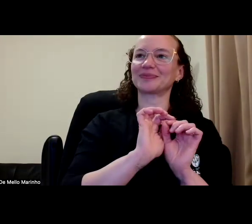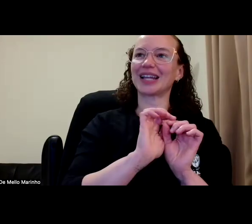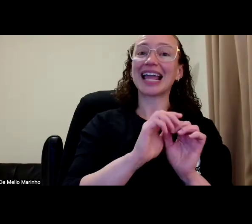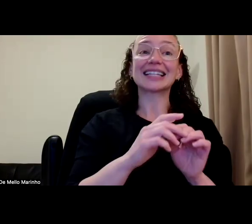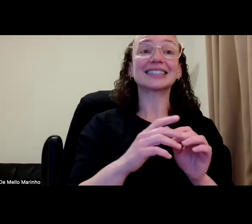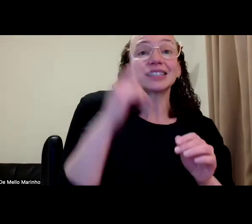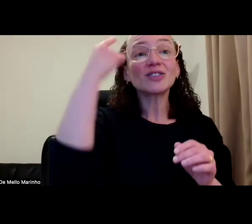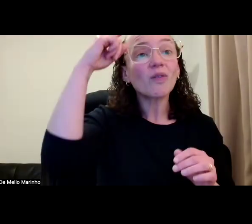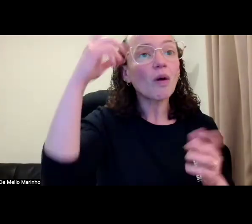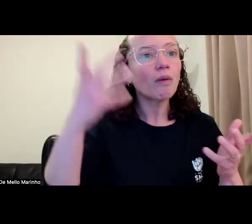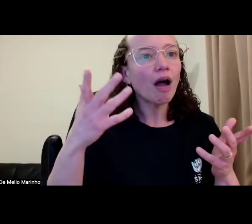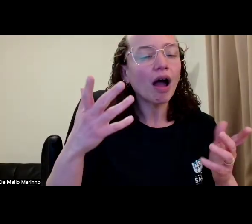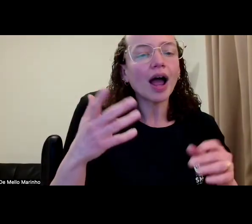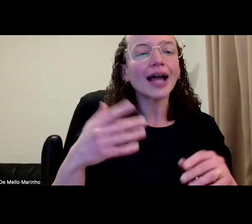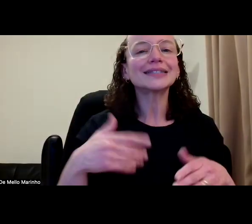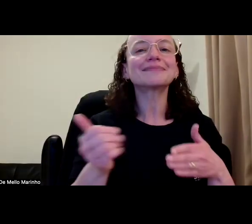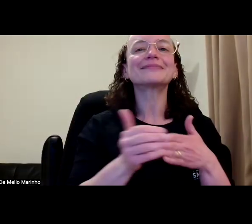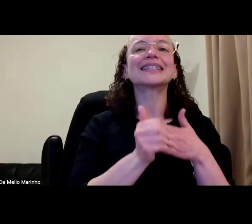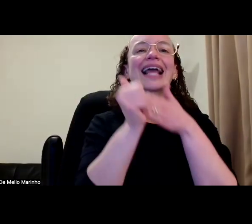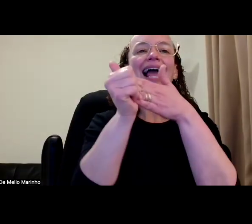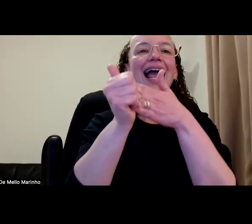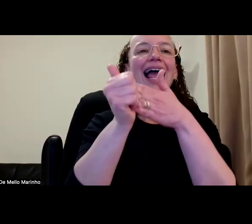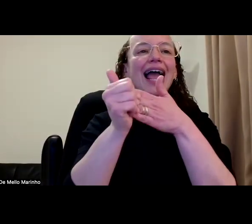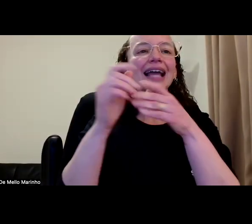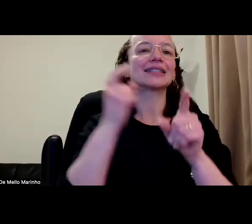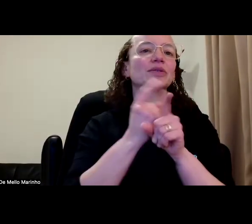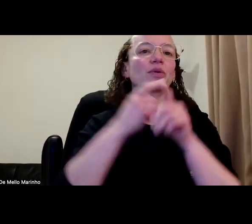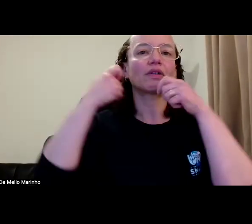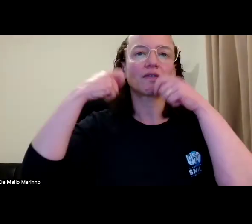this little loop. And what's that for?